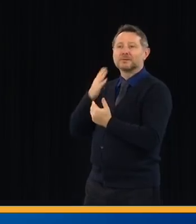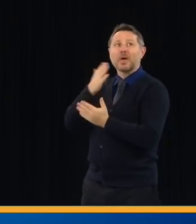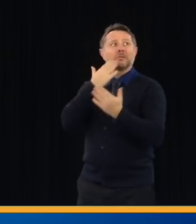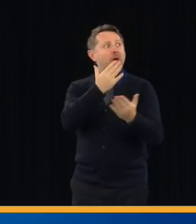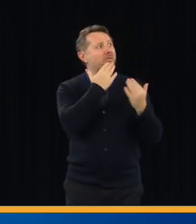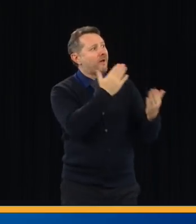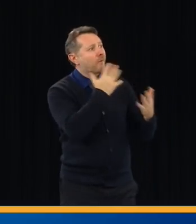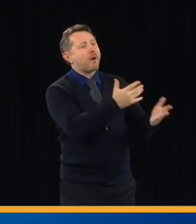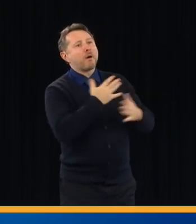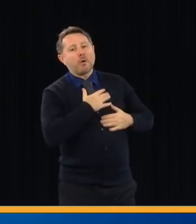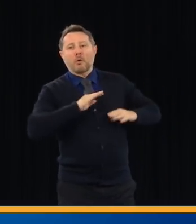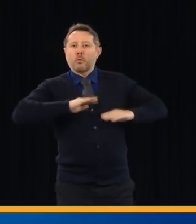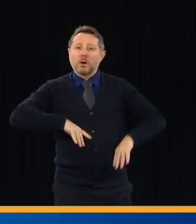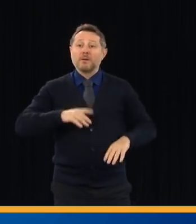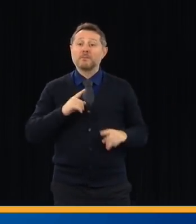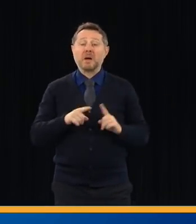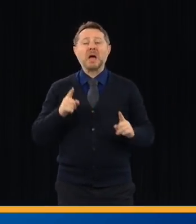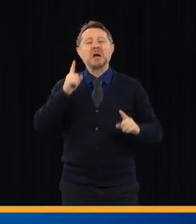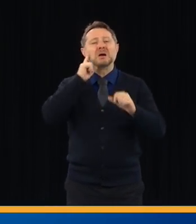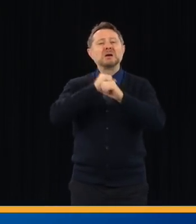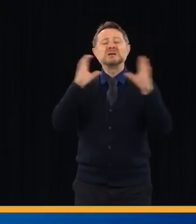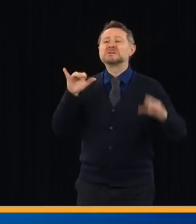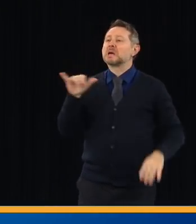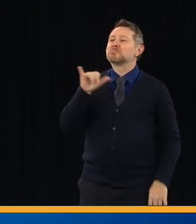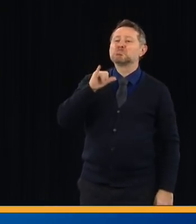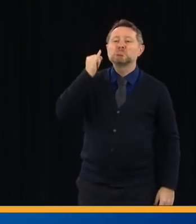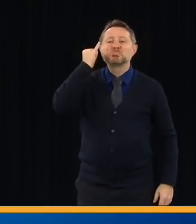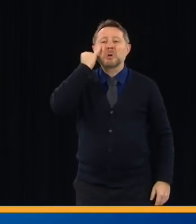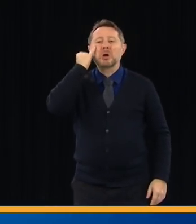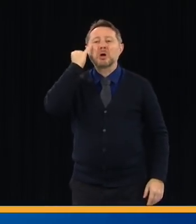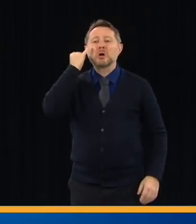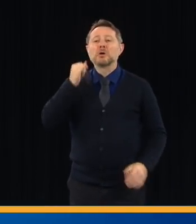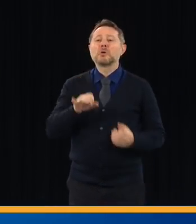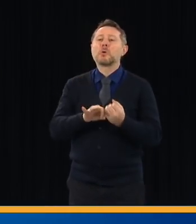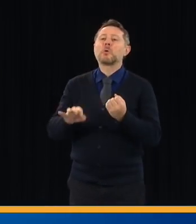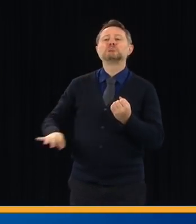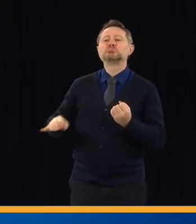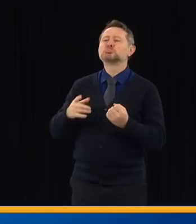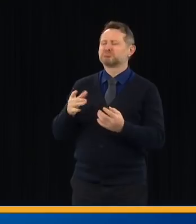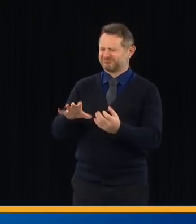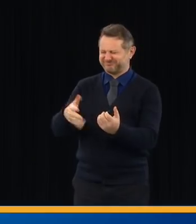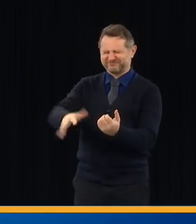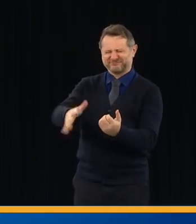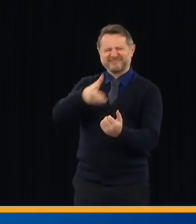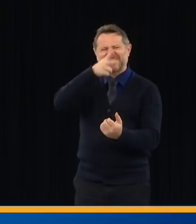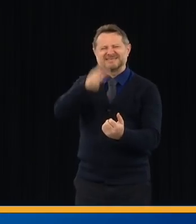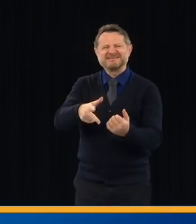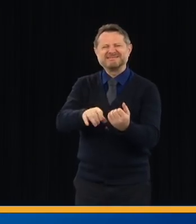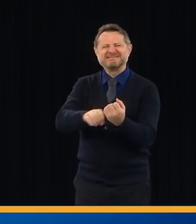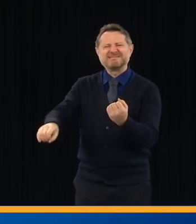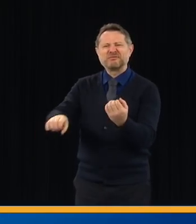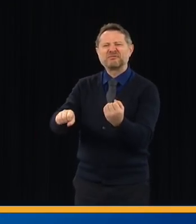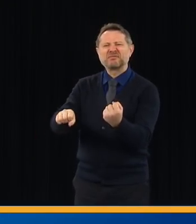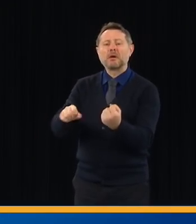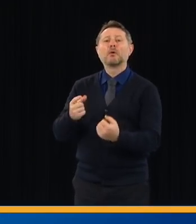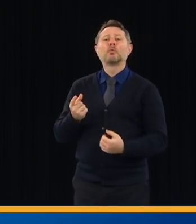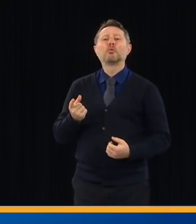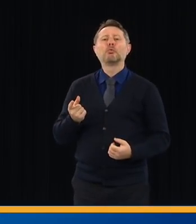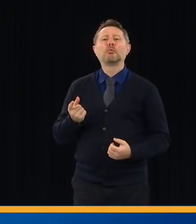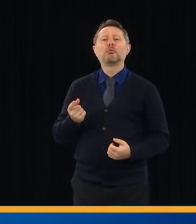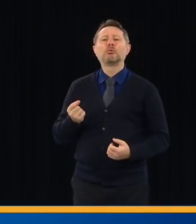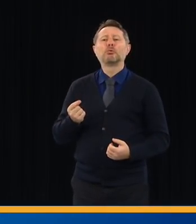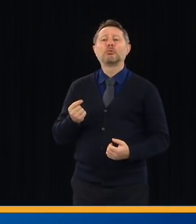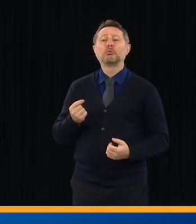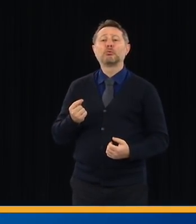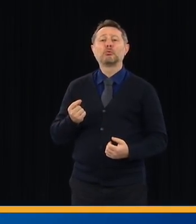But suppose it gets smashed up, holes in it during the fire. We don't have to do too much formality